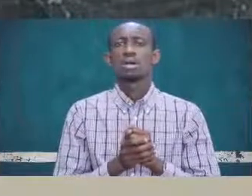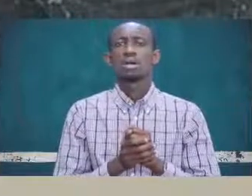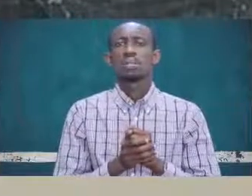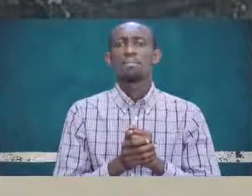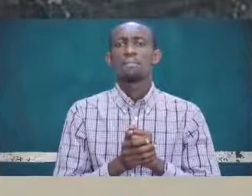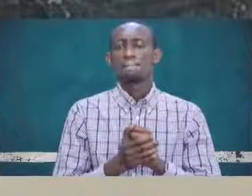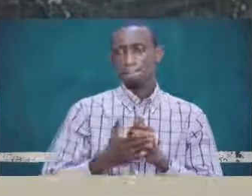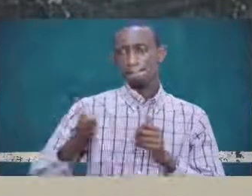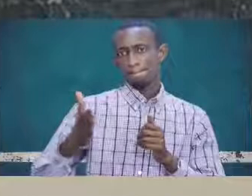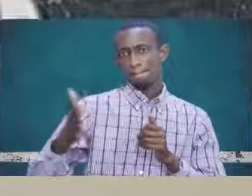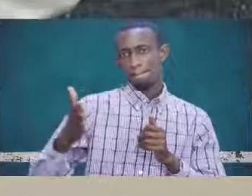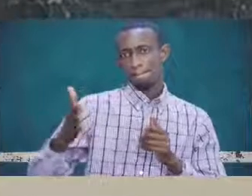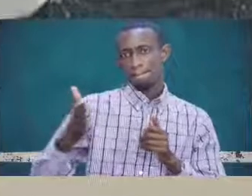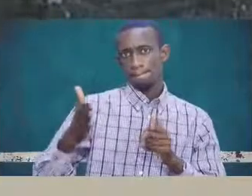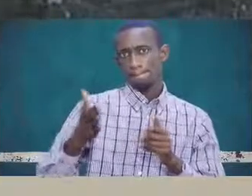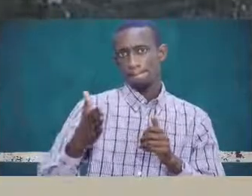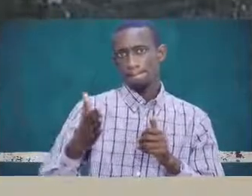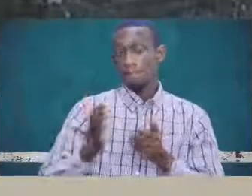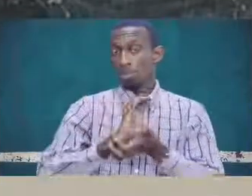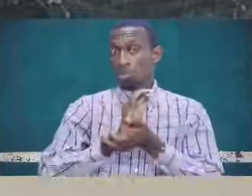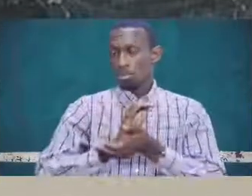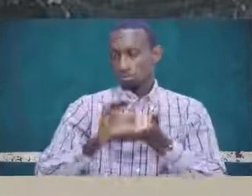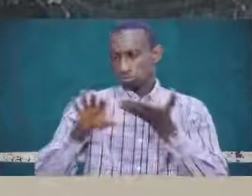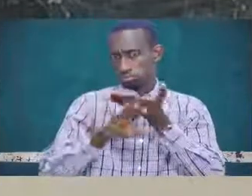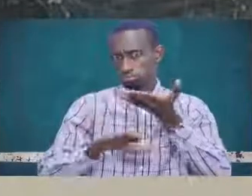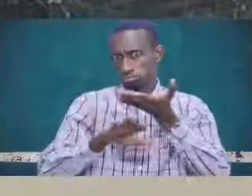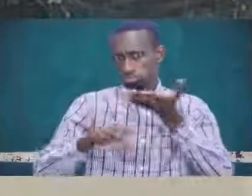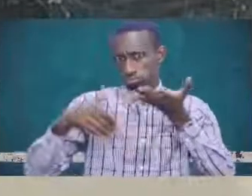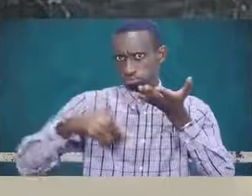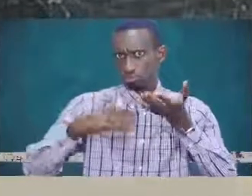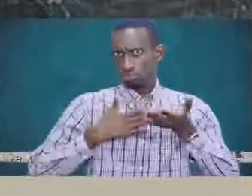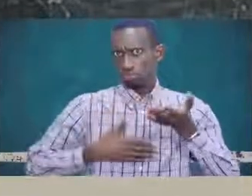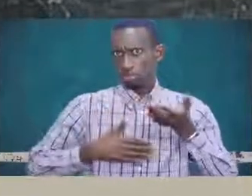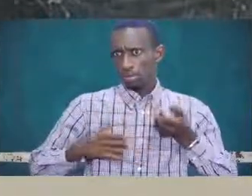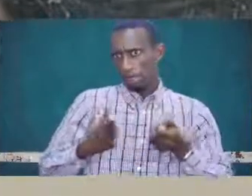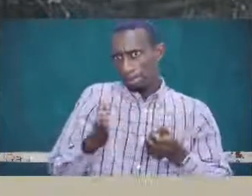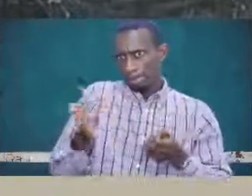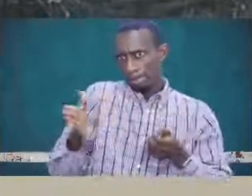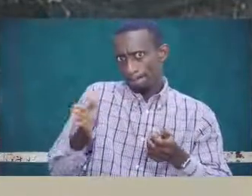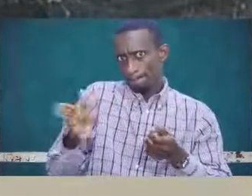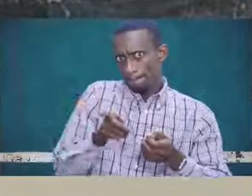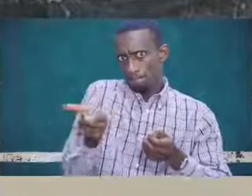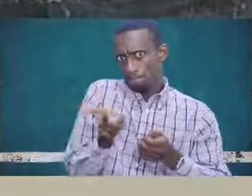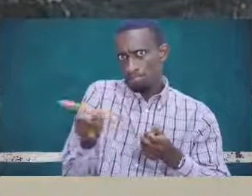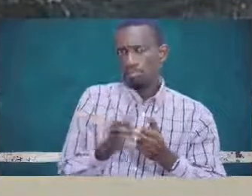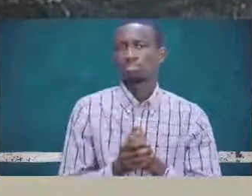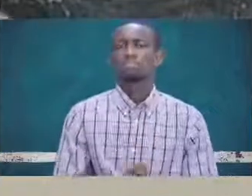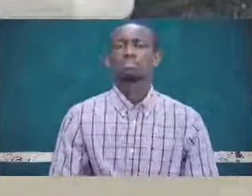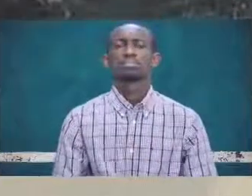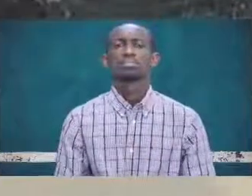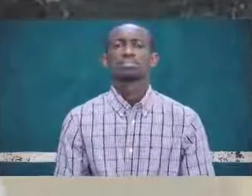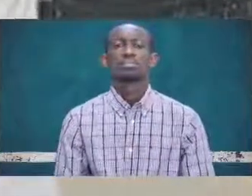that's where the stomach is located, just below the diaphragm. And I said that there are a number, if I'm trying to